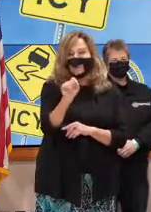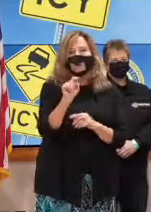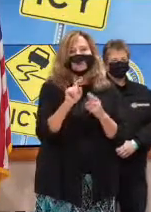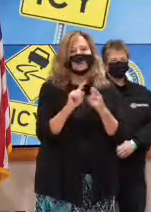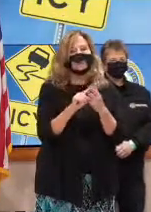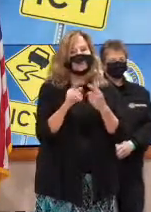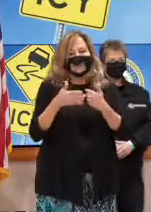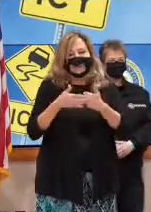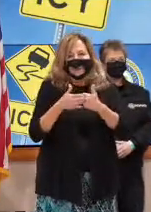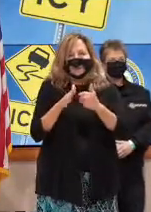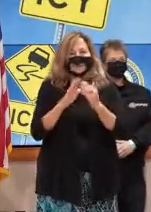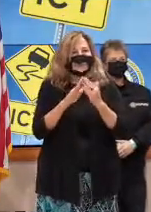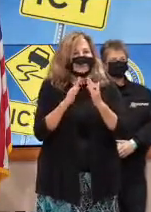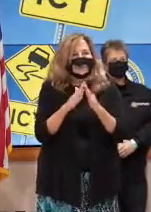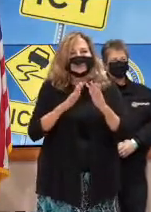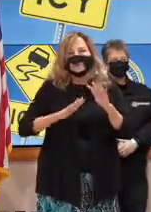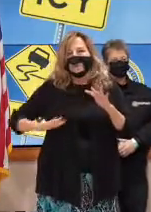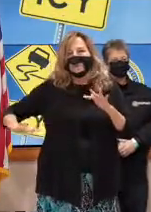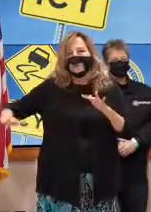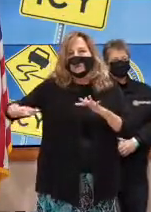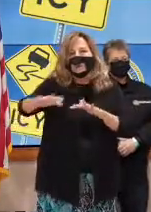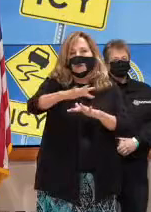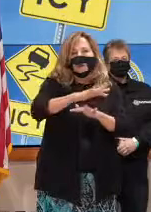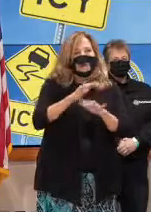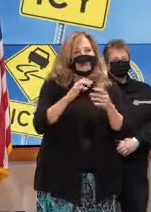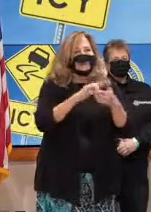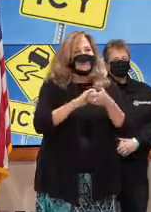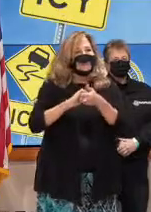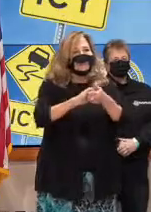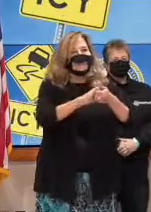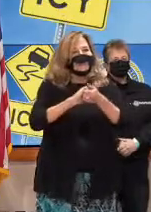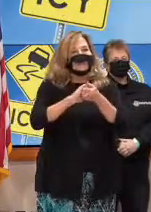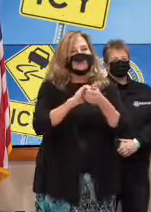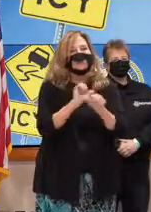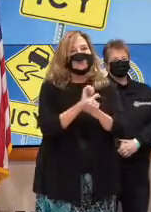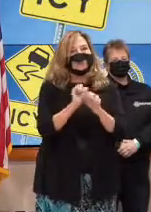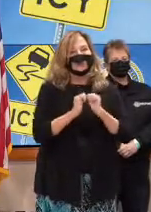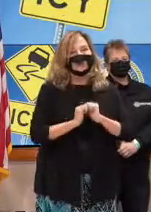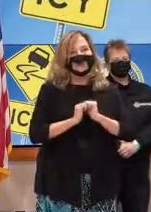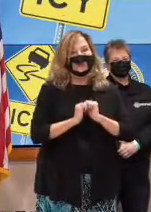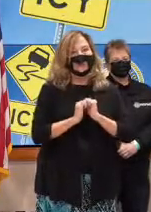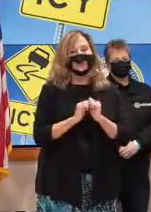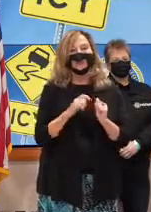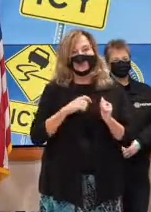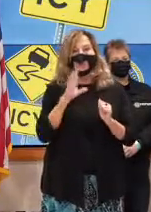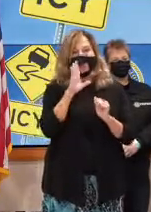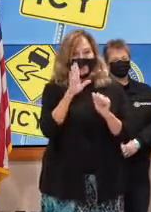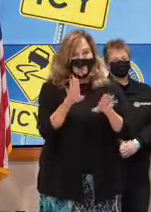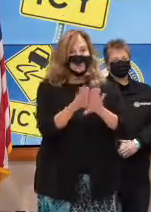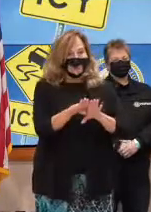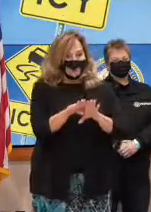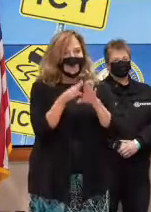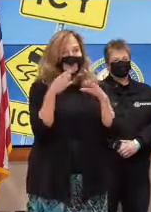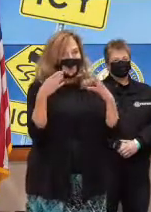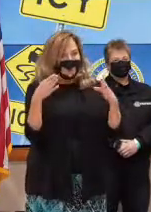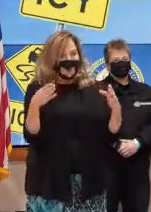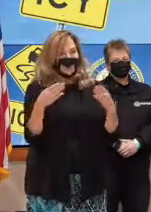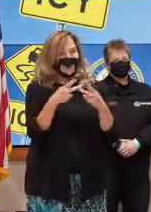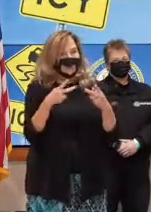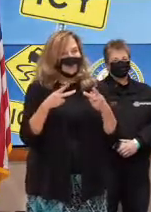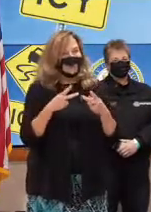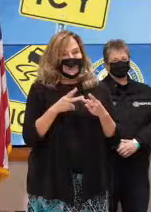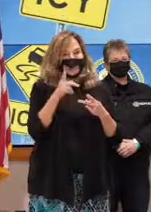counties, etc. We will open warming sites throughout Harris County for people to use as a last